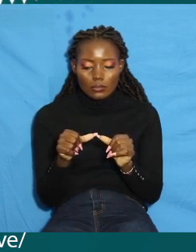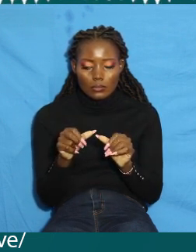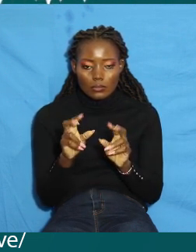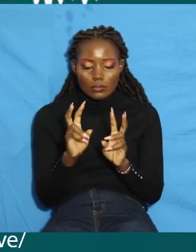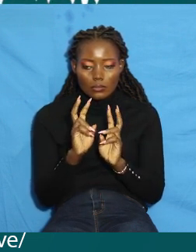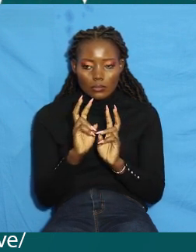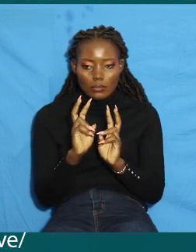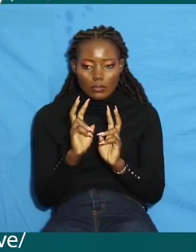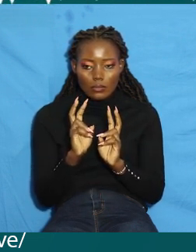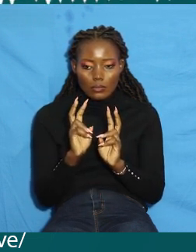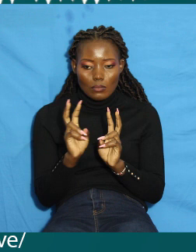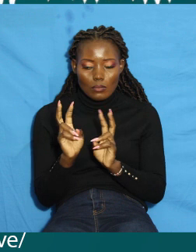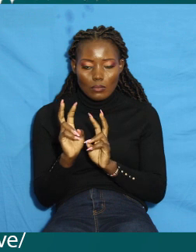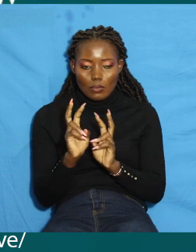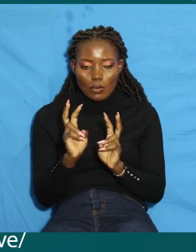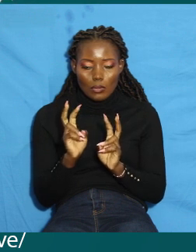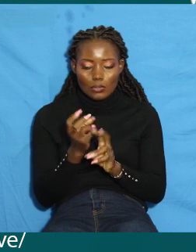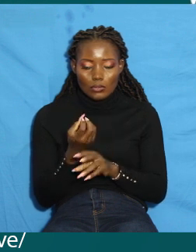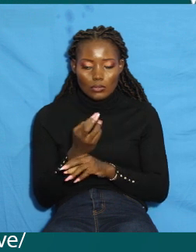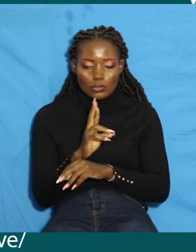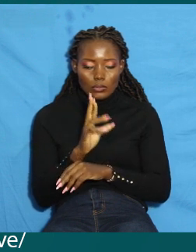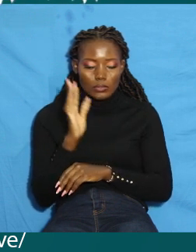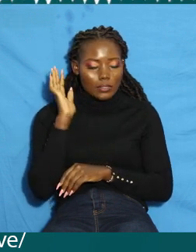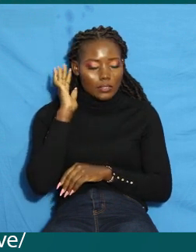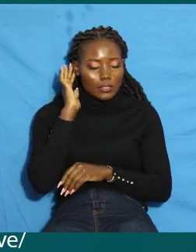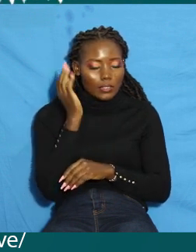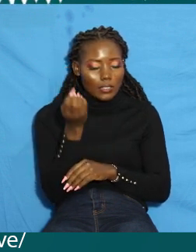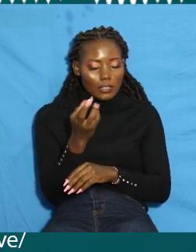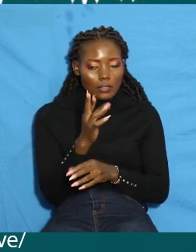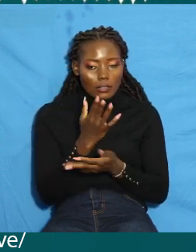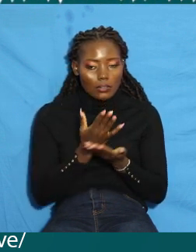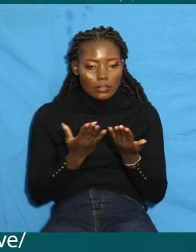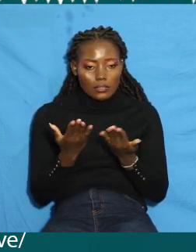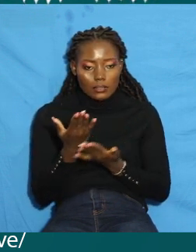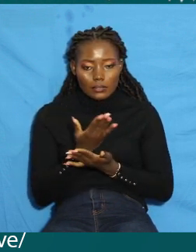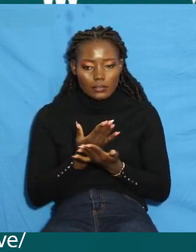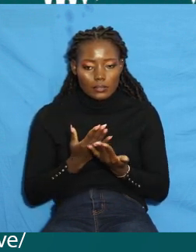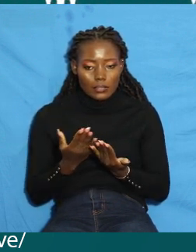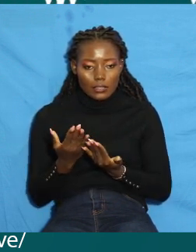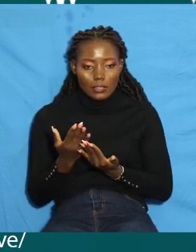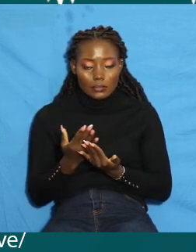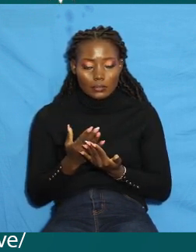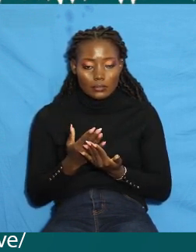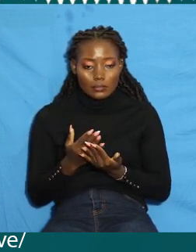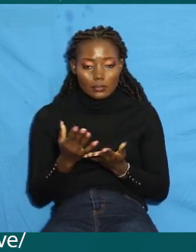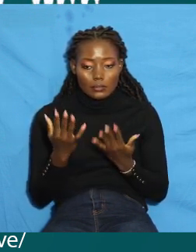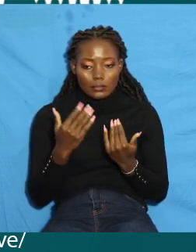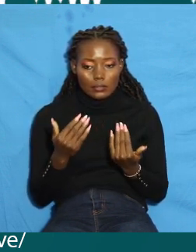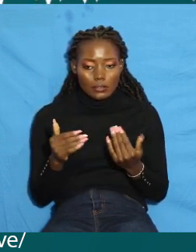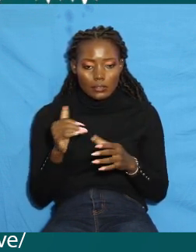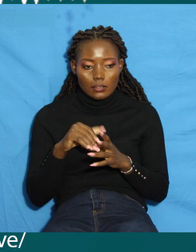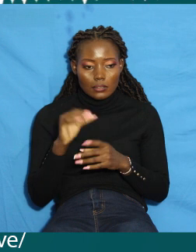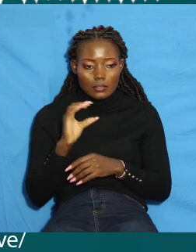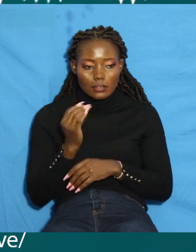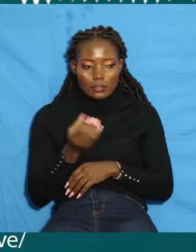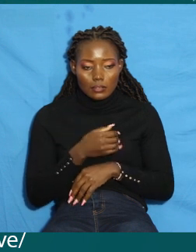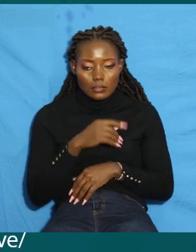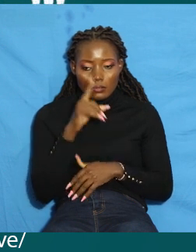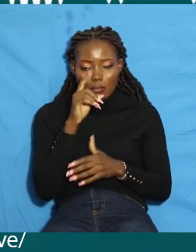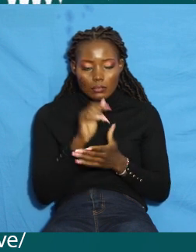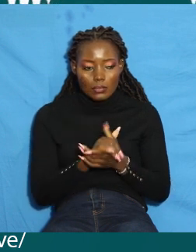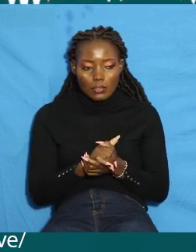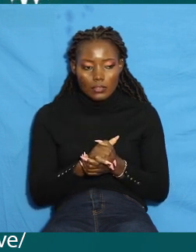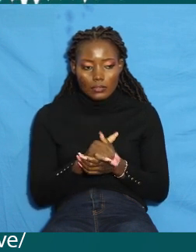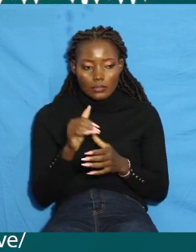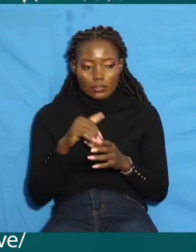watch or continuously hear or interact with, they get embedded in our beliefs, in our